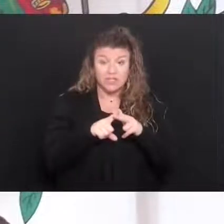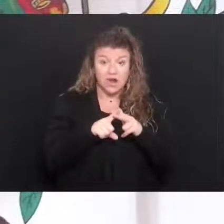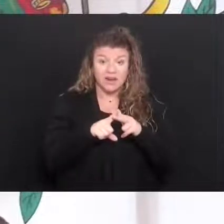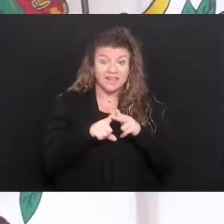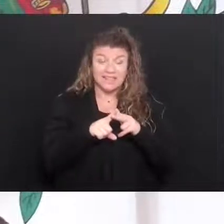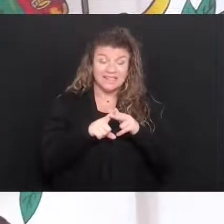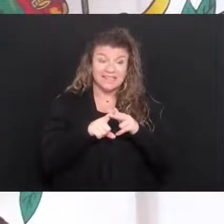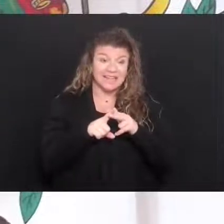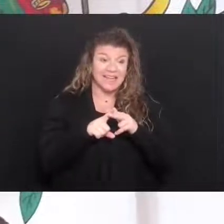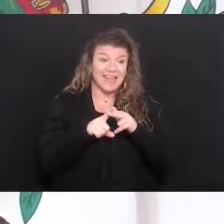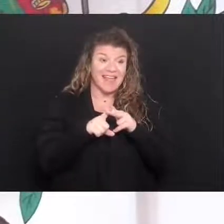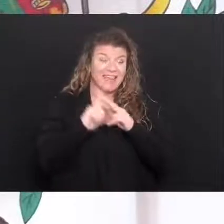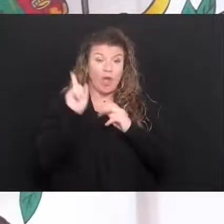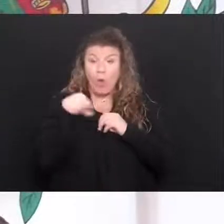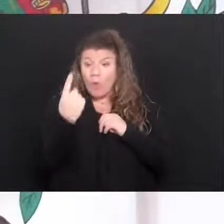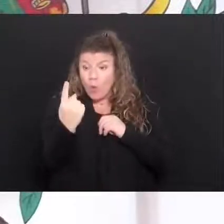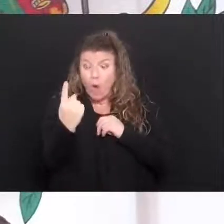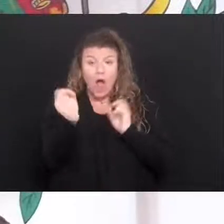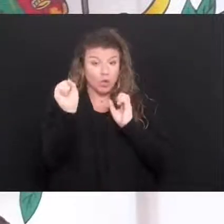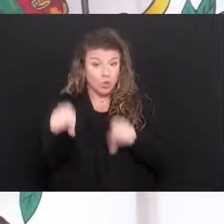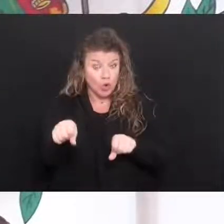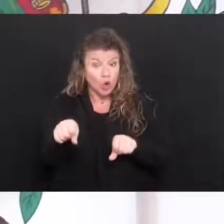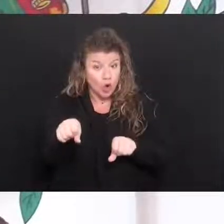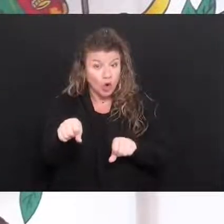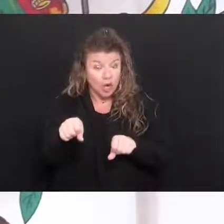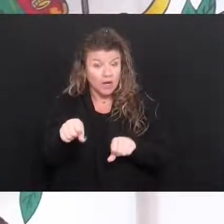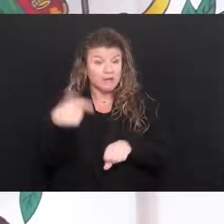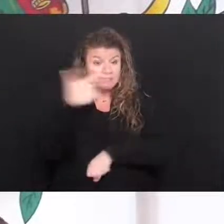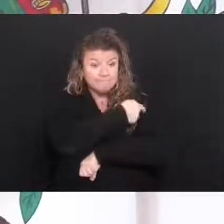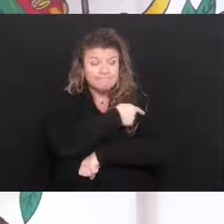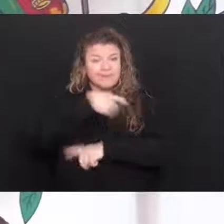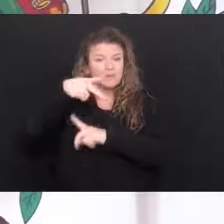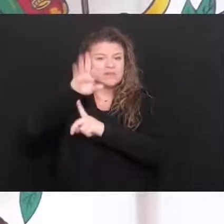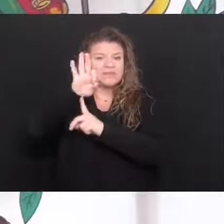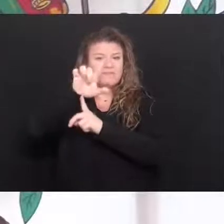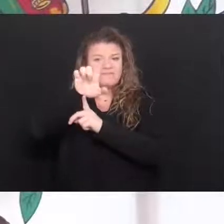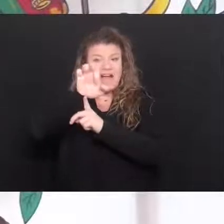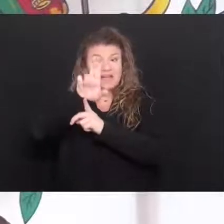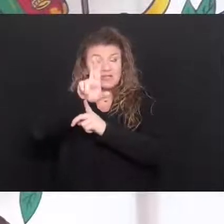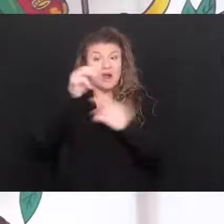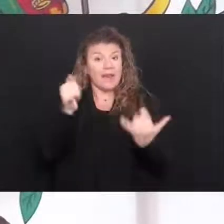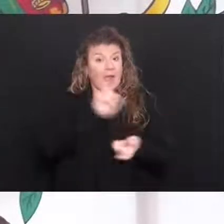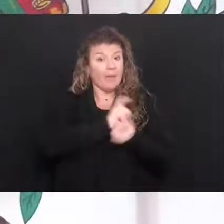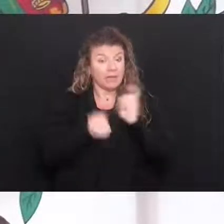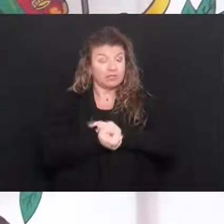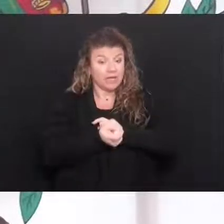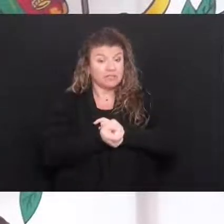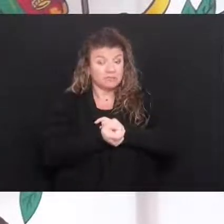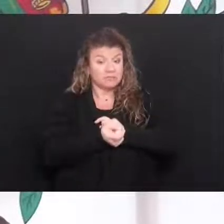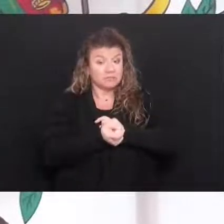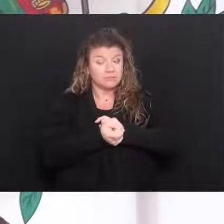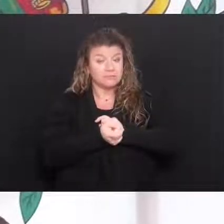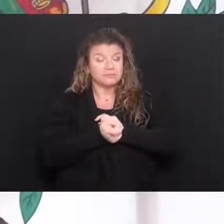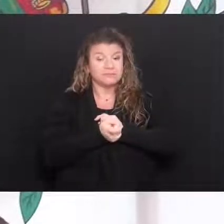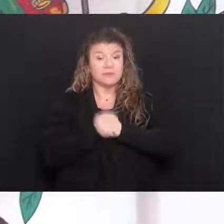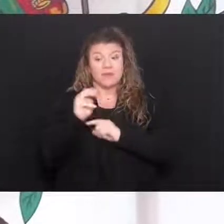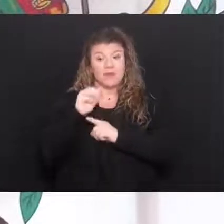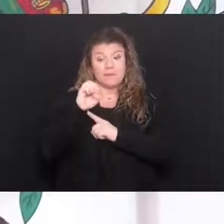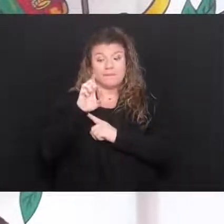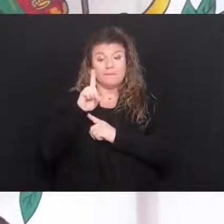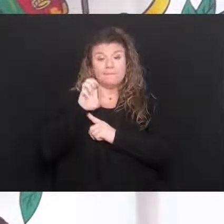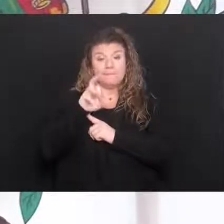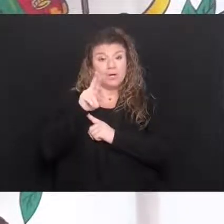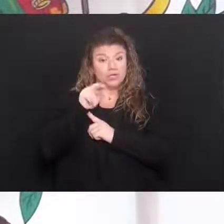the only booster shot that you could get was Pfizer, and that's changed now to